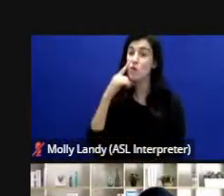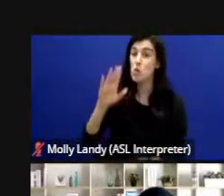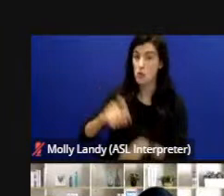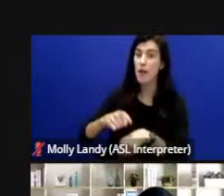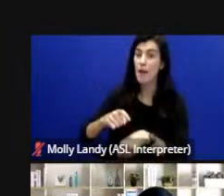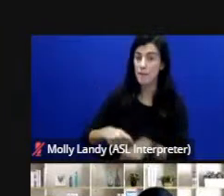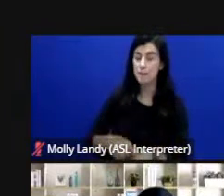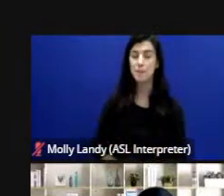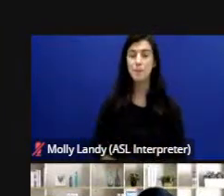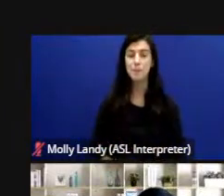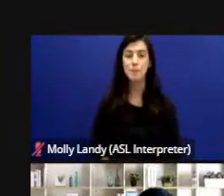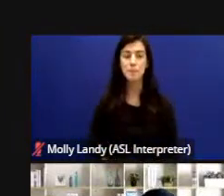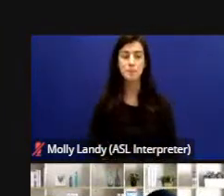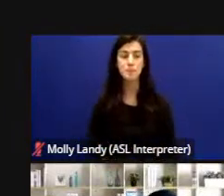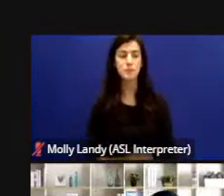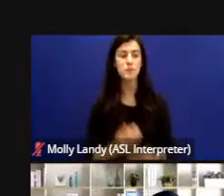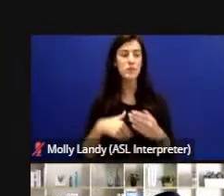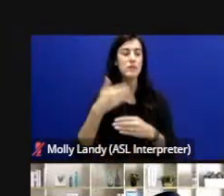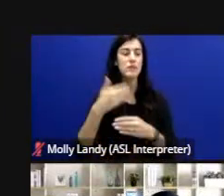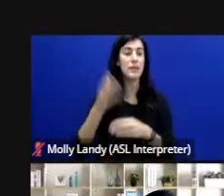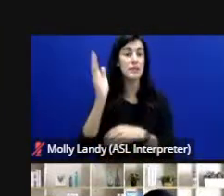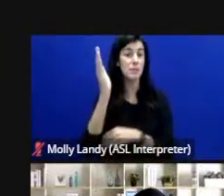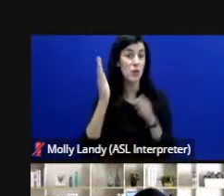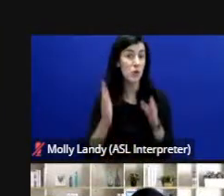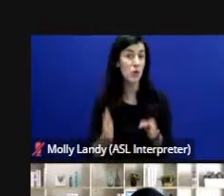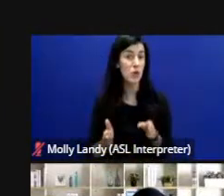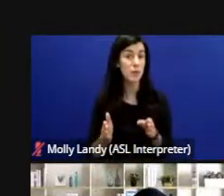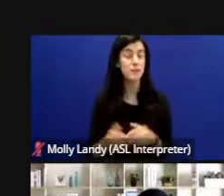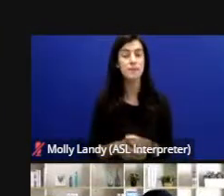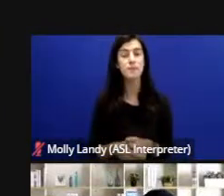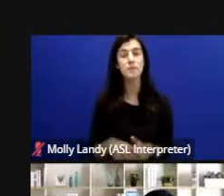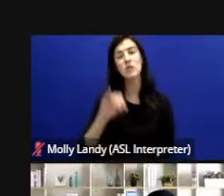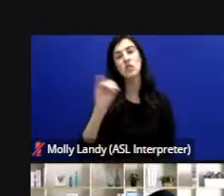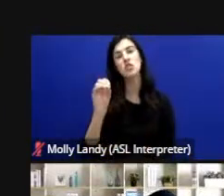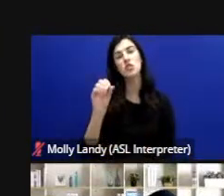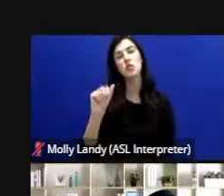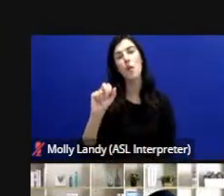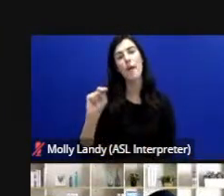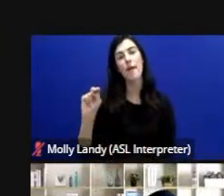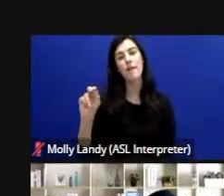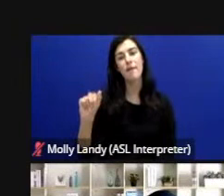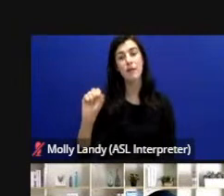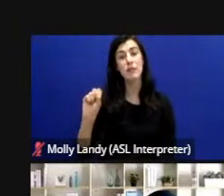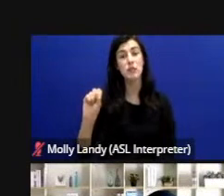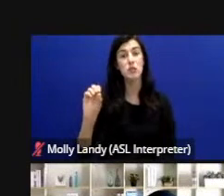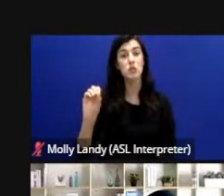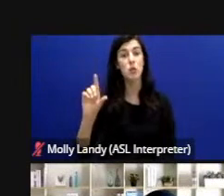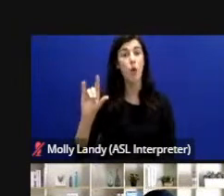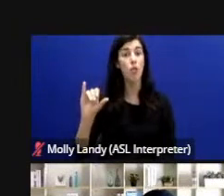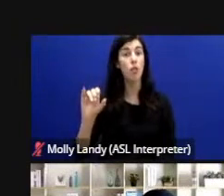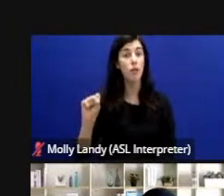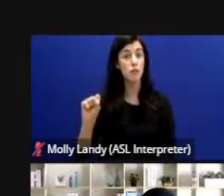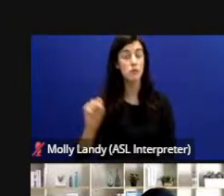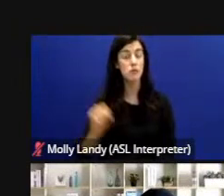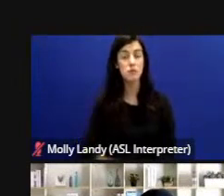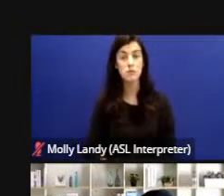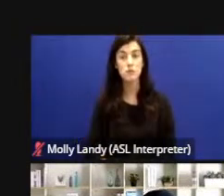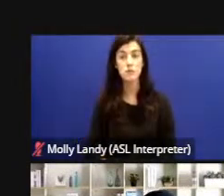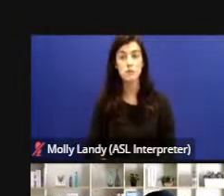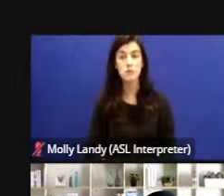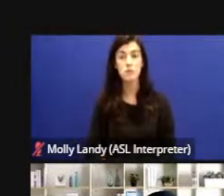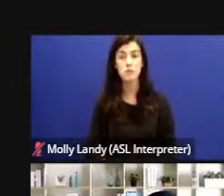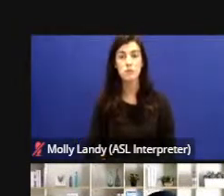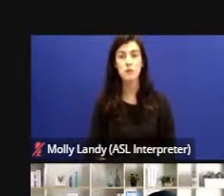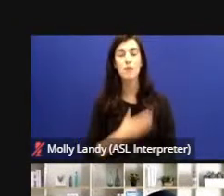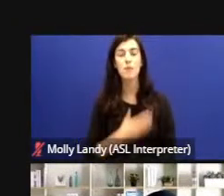now have the next speaker, Jennifer. Joanna Sullis. And if you guys could remind